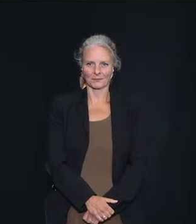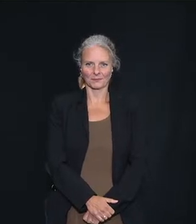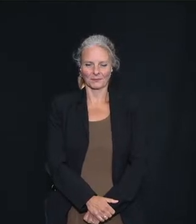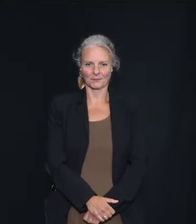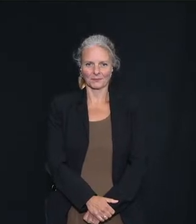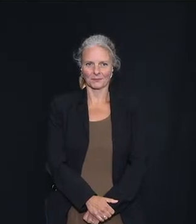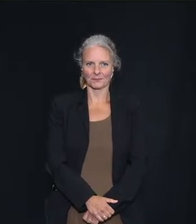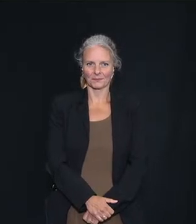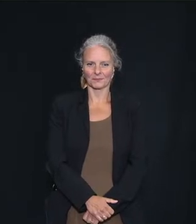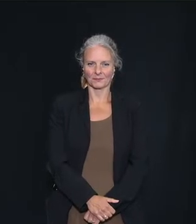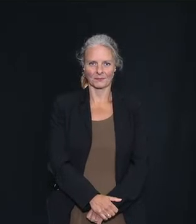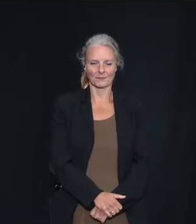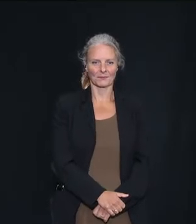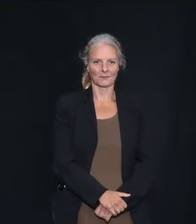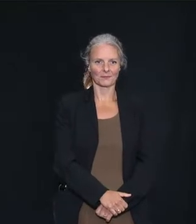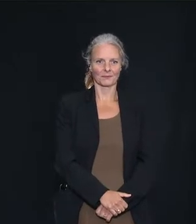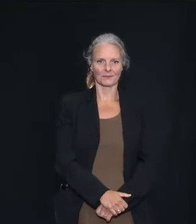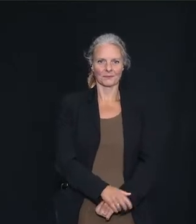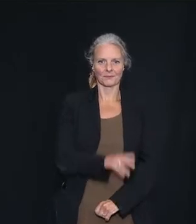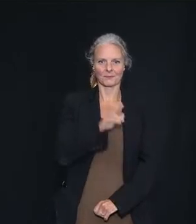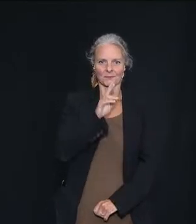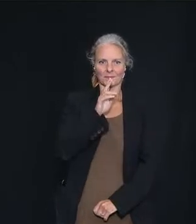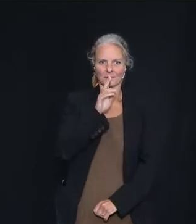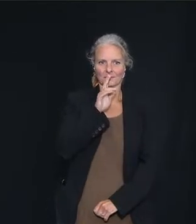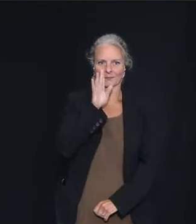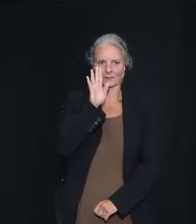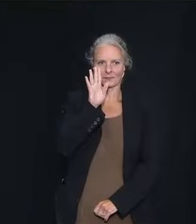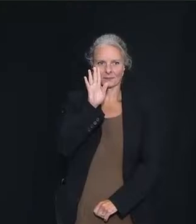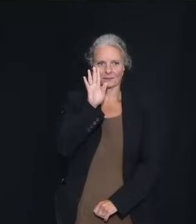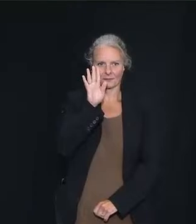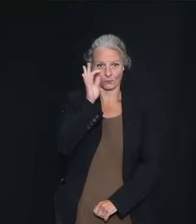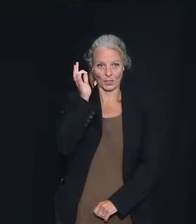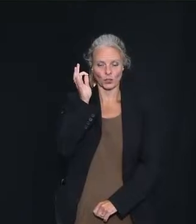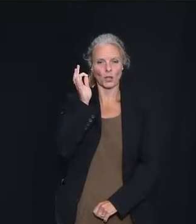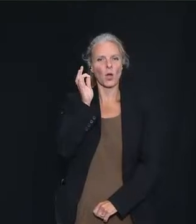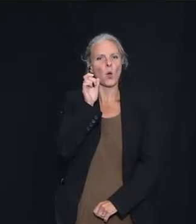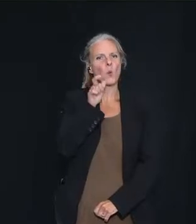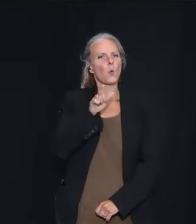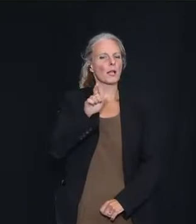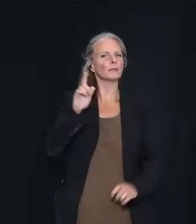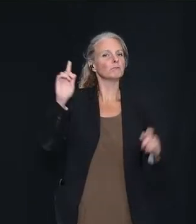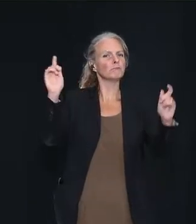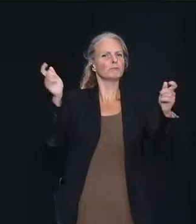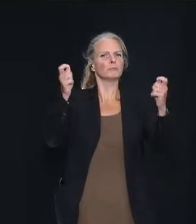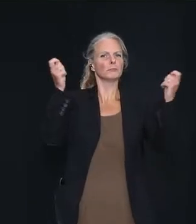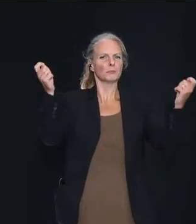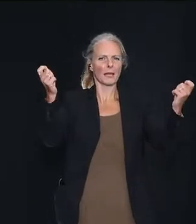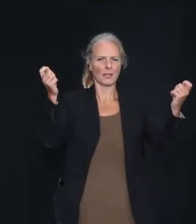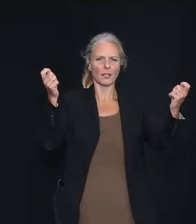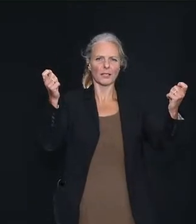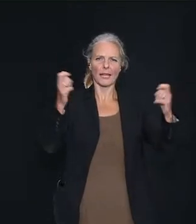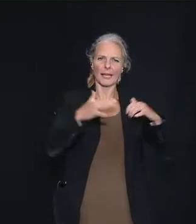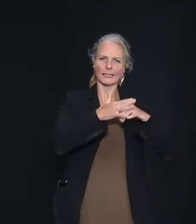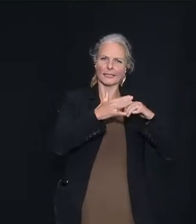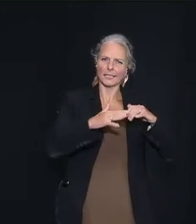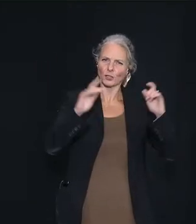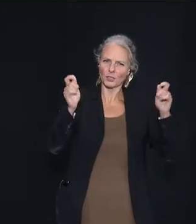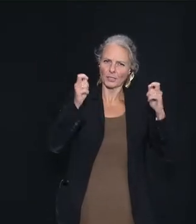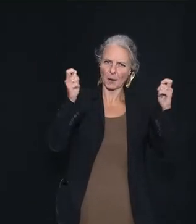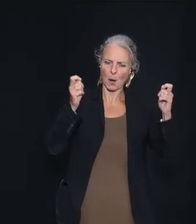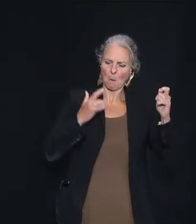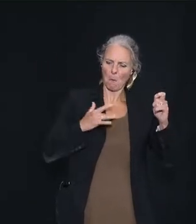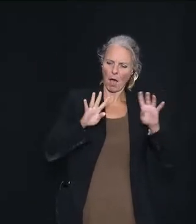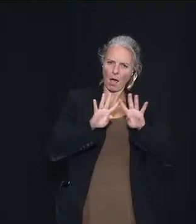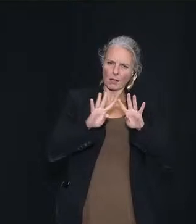Et on va faire un cercle virtuel. We'll do a virtual circle. You know, with the pandemic,